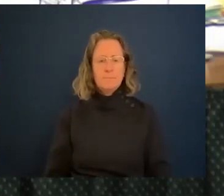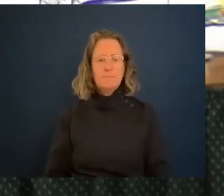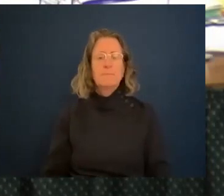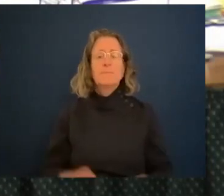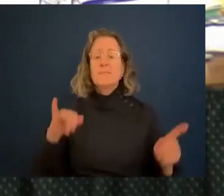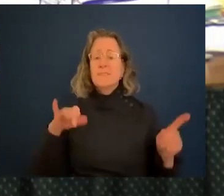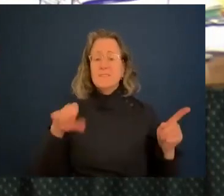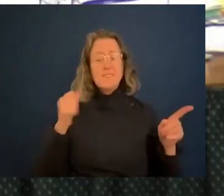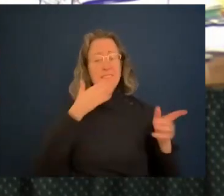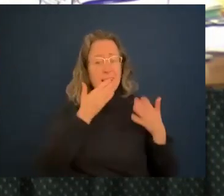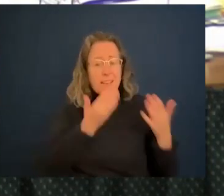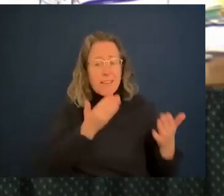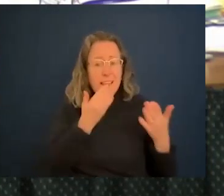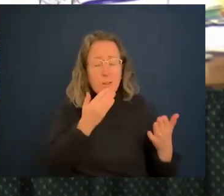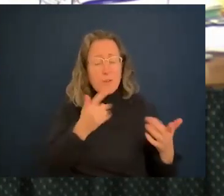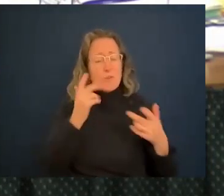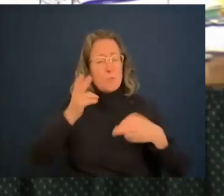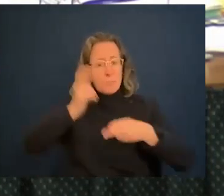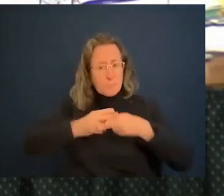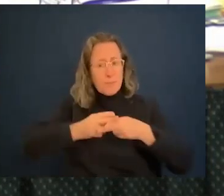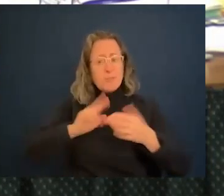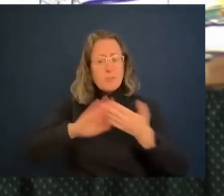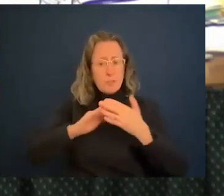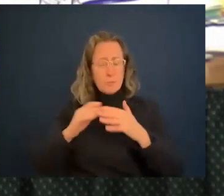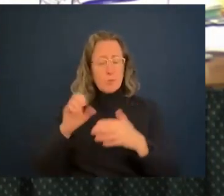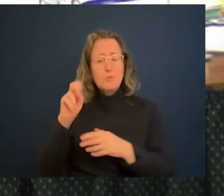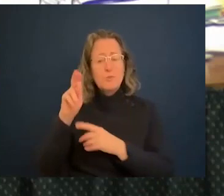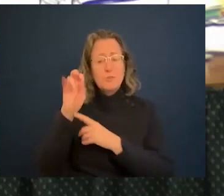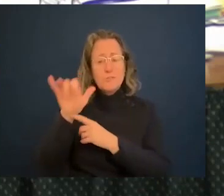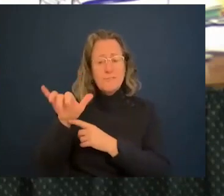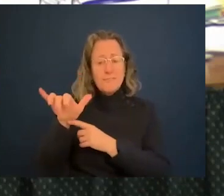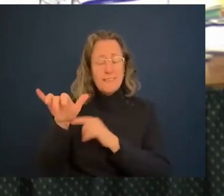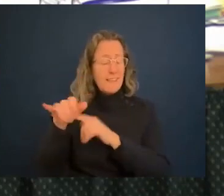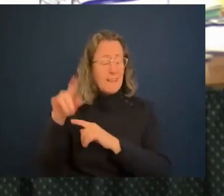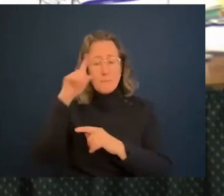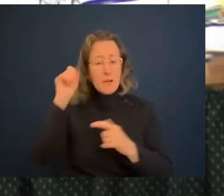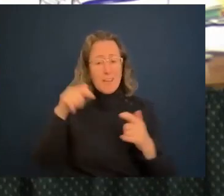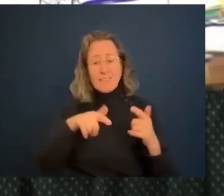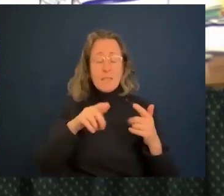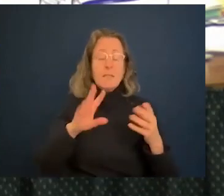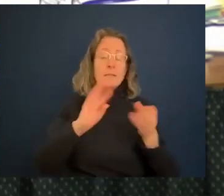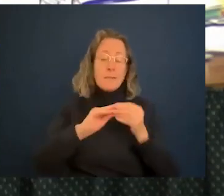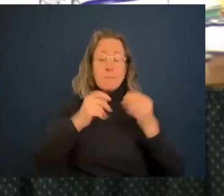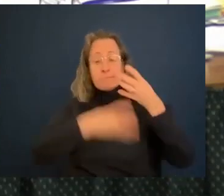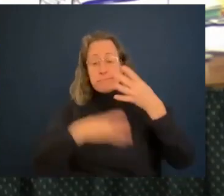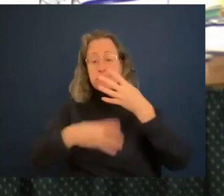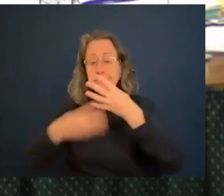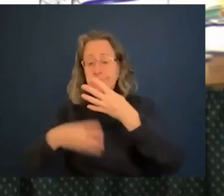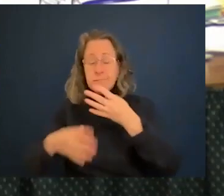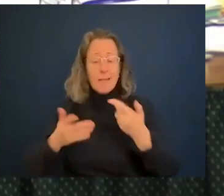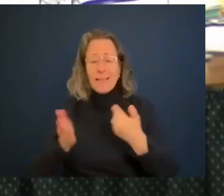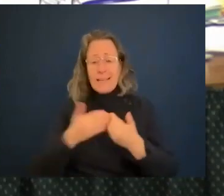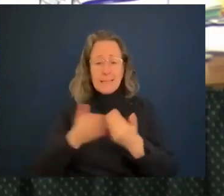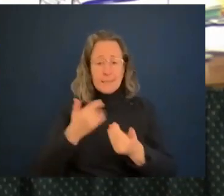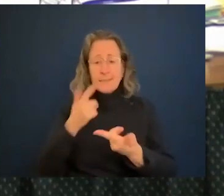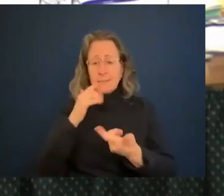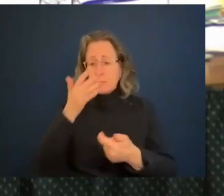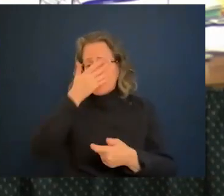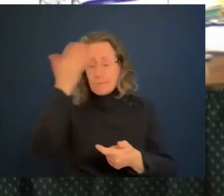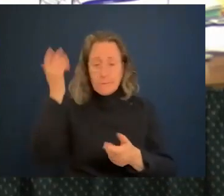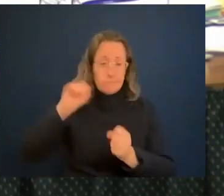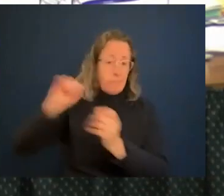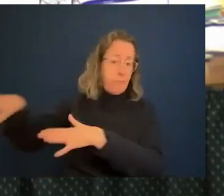survey because you know it was easy to with all these numbers to kind of forget about that piece and when you said that I I instantly remembered